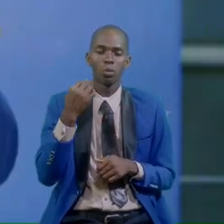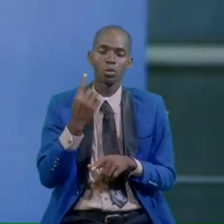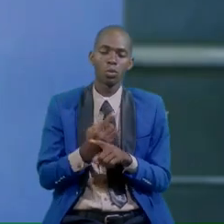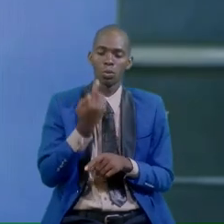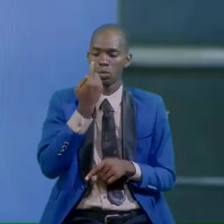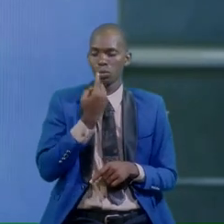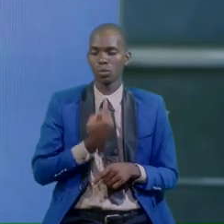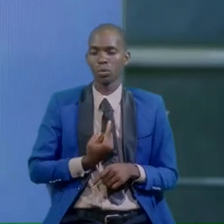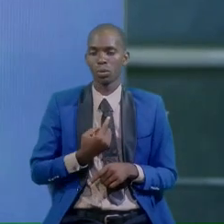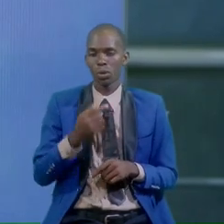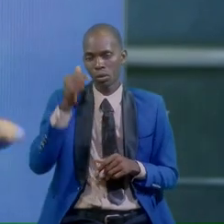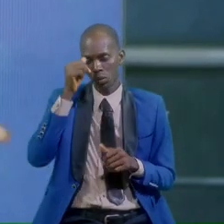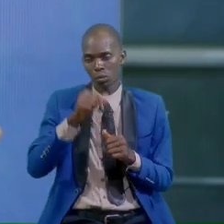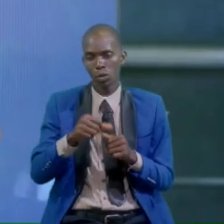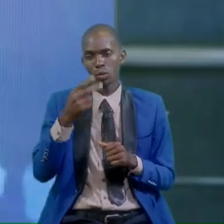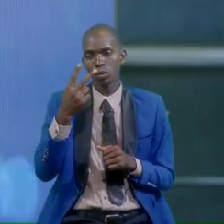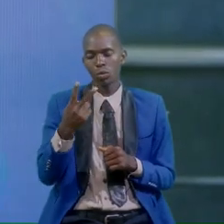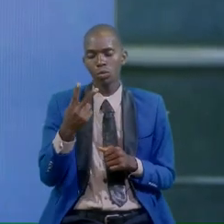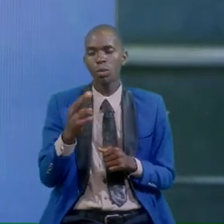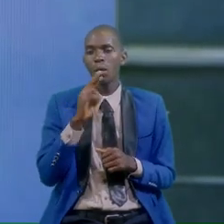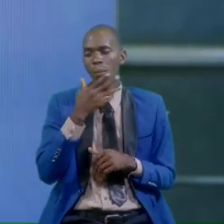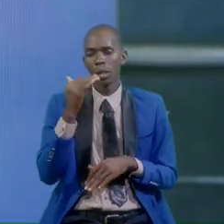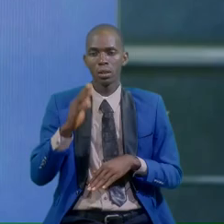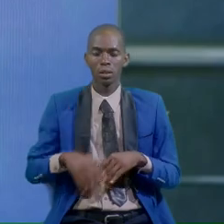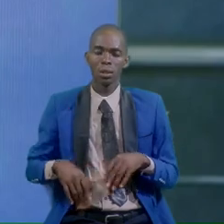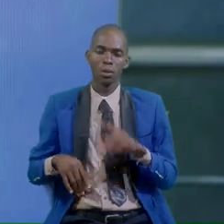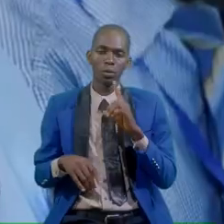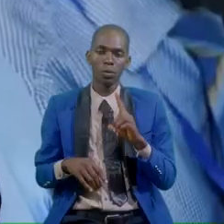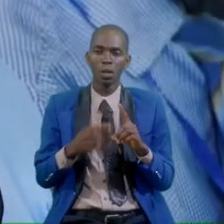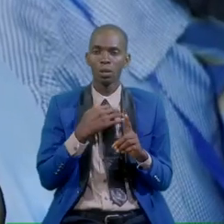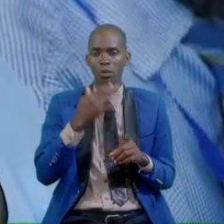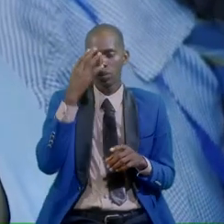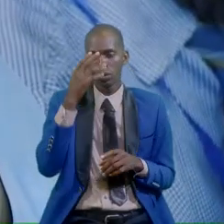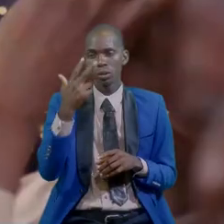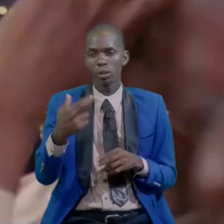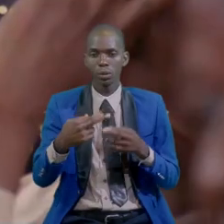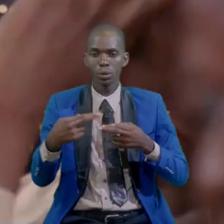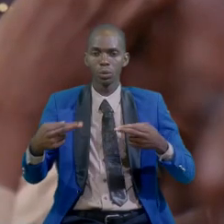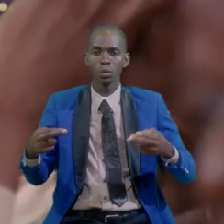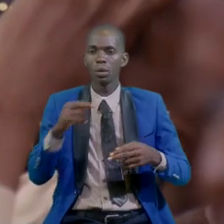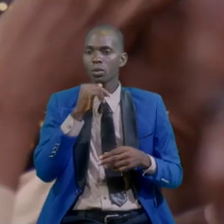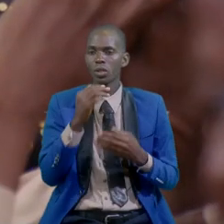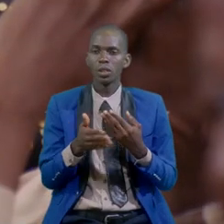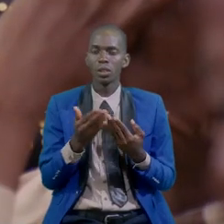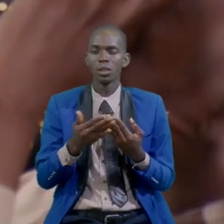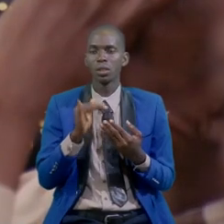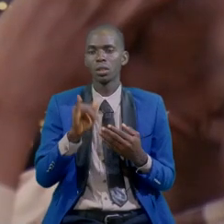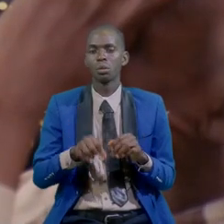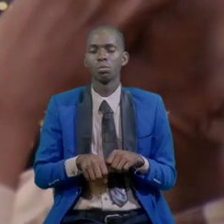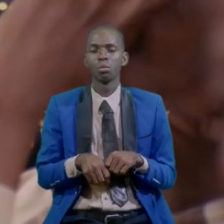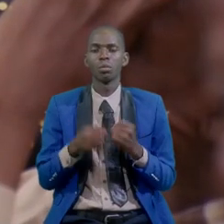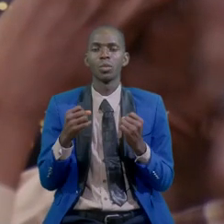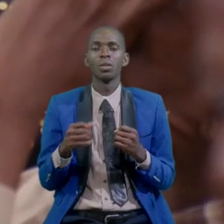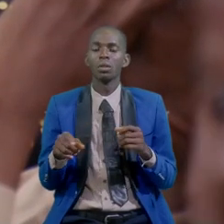a threefold cord is not easily broken. But he said, I, even I